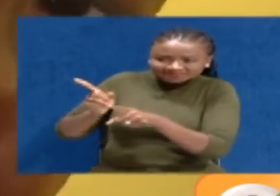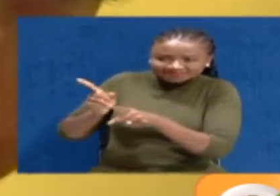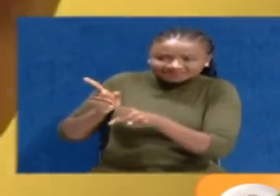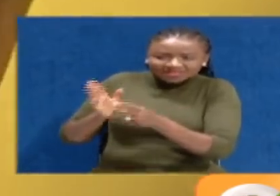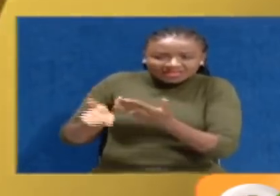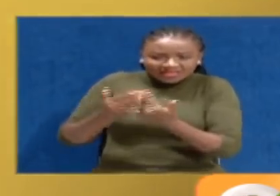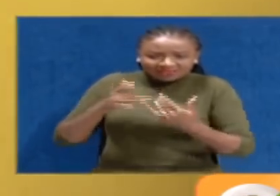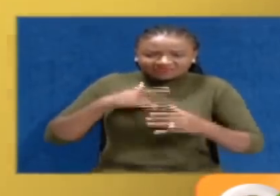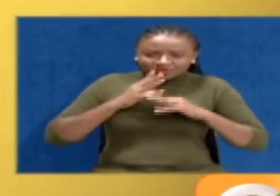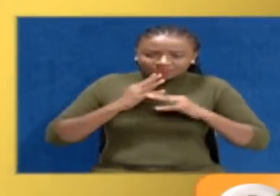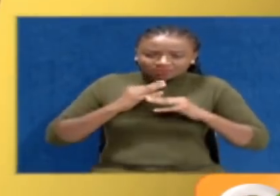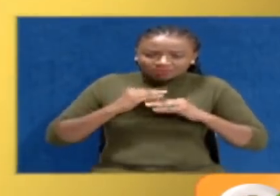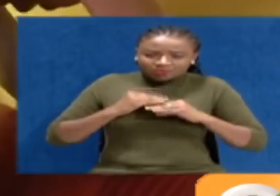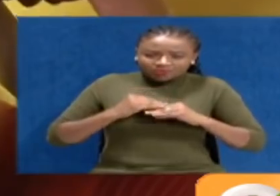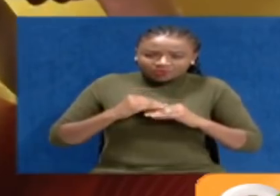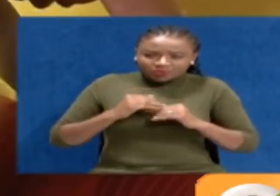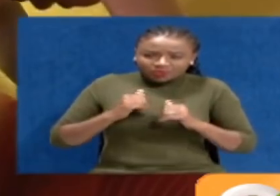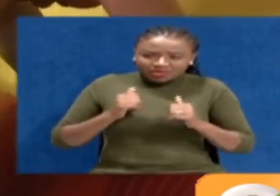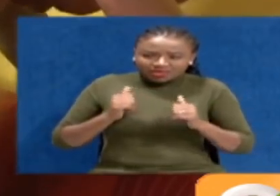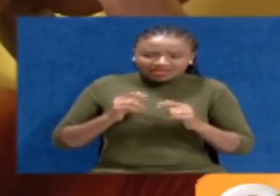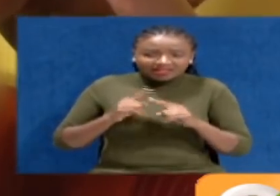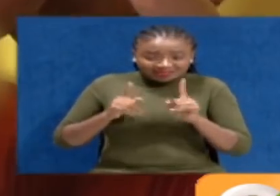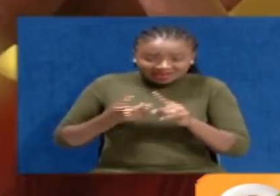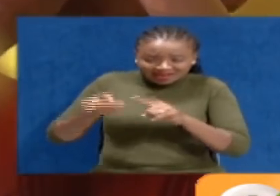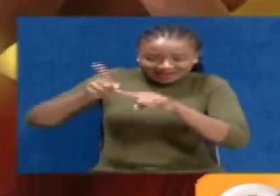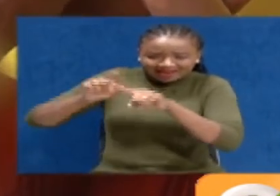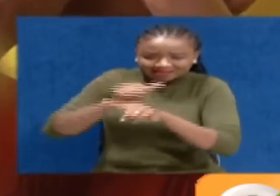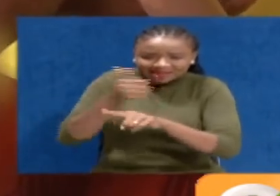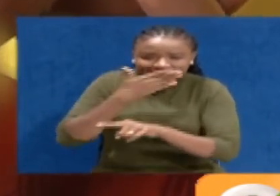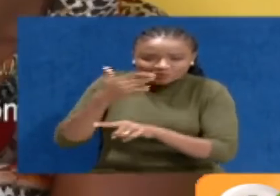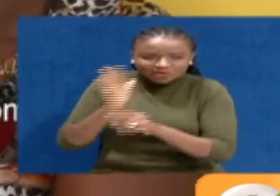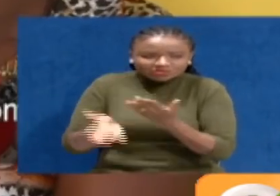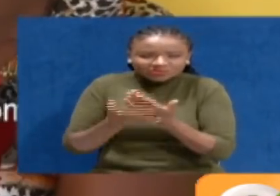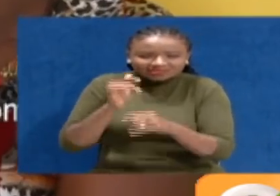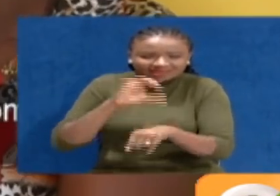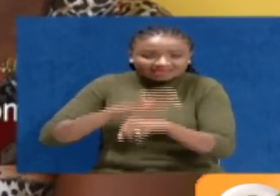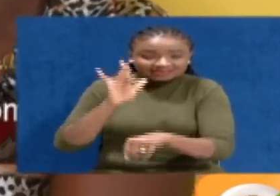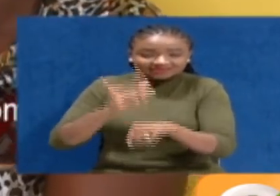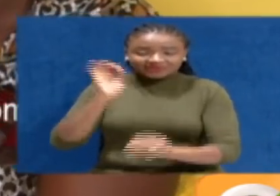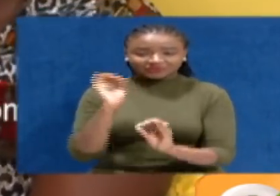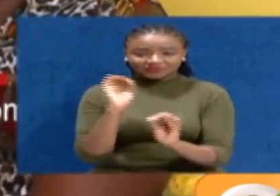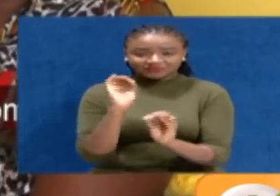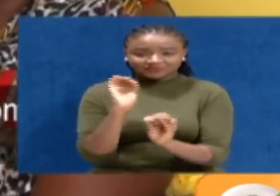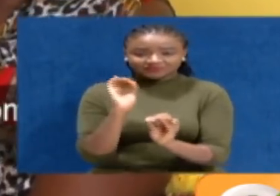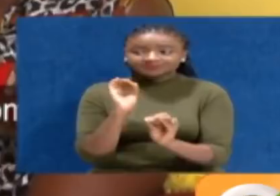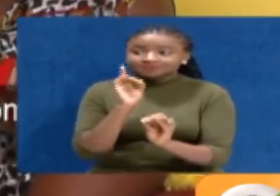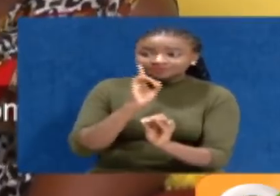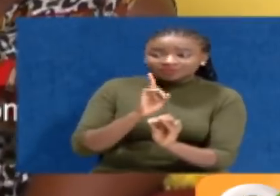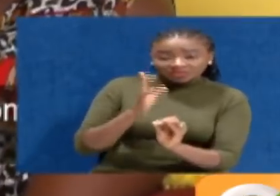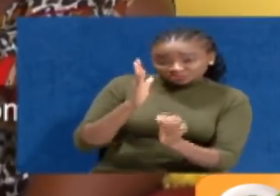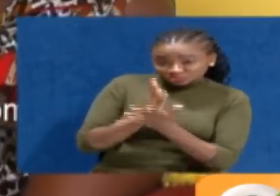It gives him a soothing effect. Another skin ointment is applied to prevent infection. Hii sasa inamsaidia